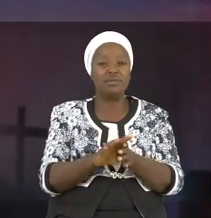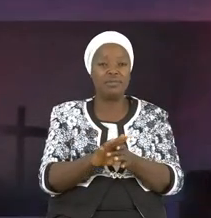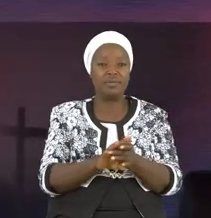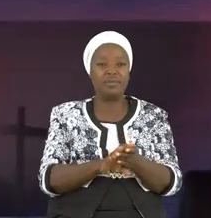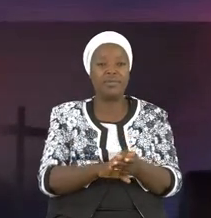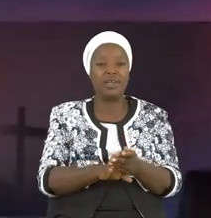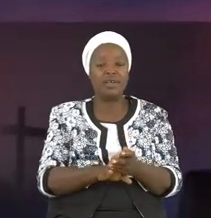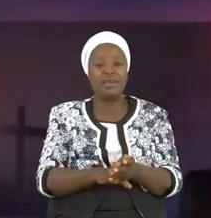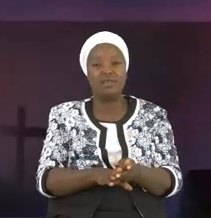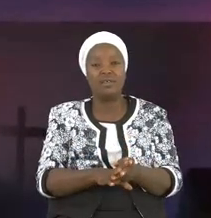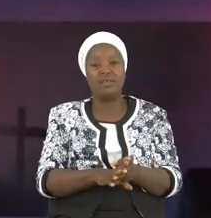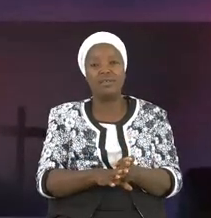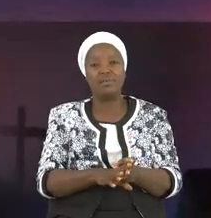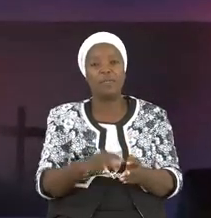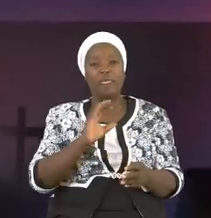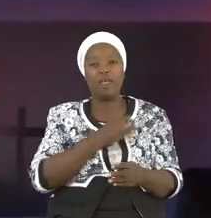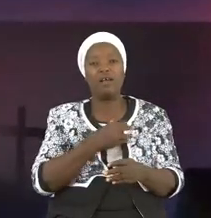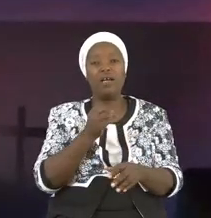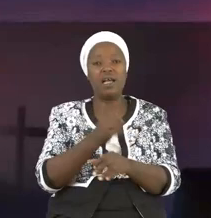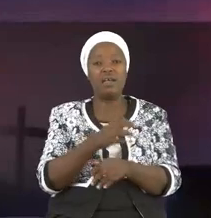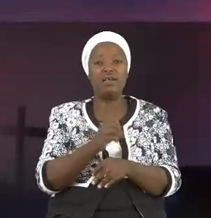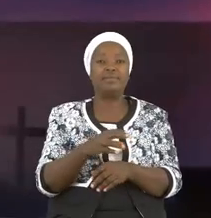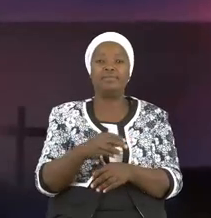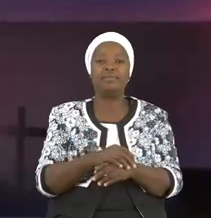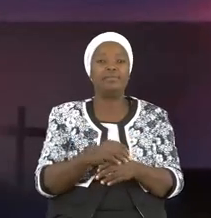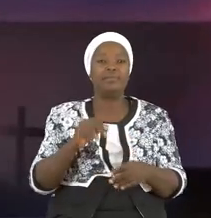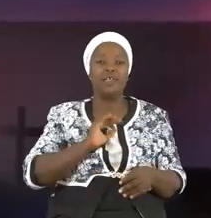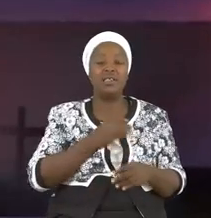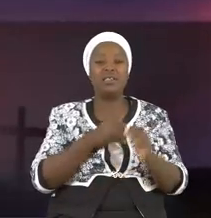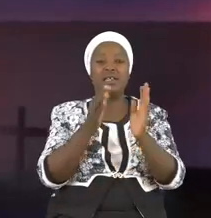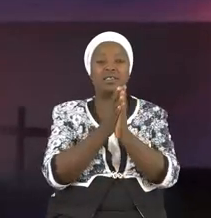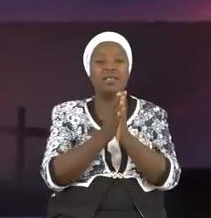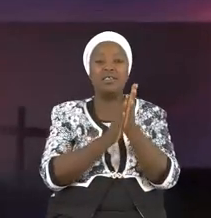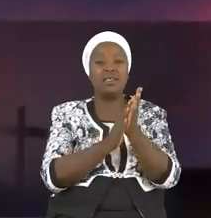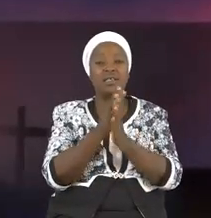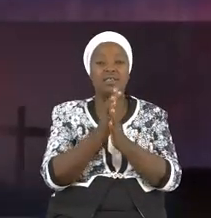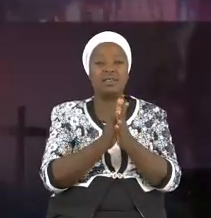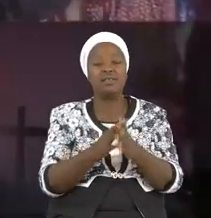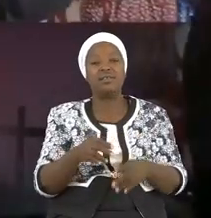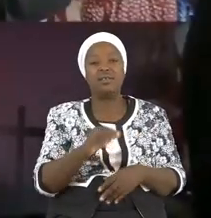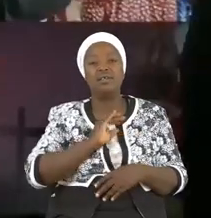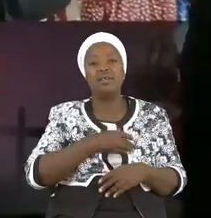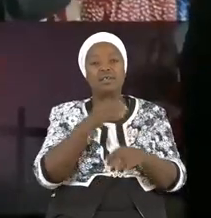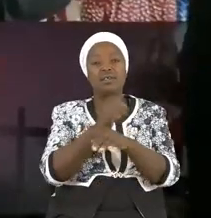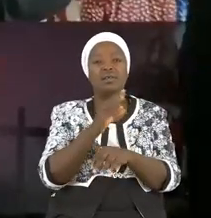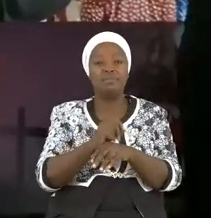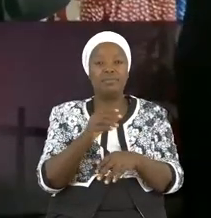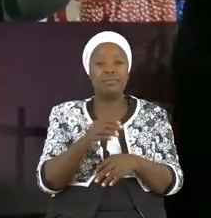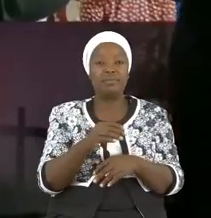standing. Keep on standing. Our counselors are there by your side. They are there to help